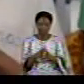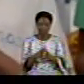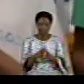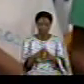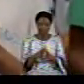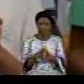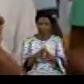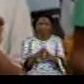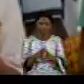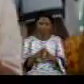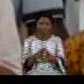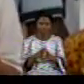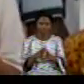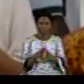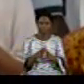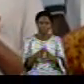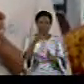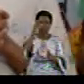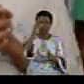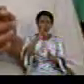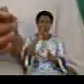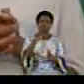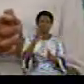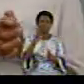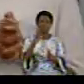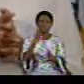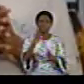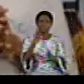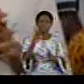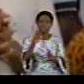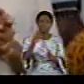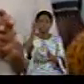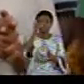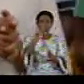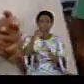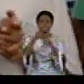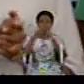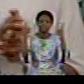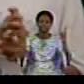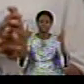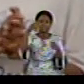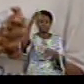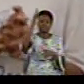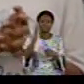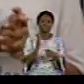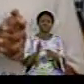You are an awesome God. You are an awesome God.